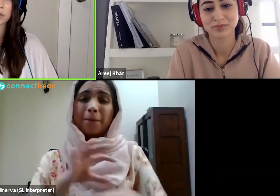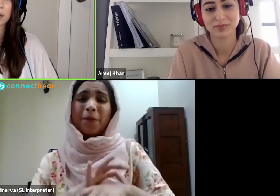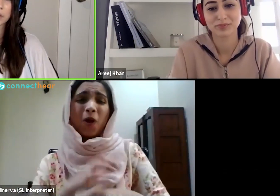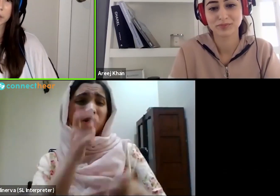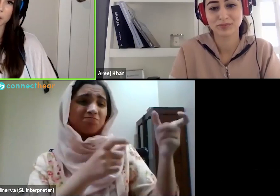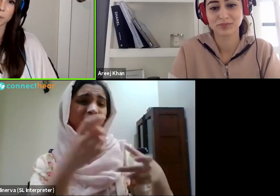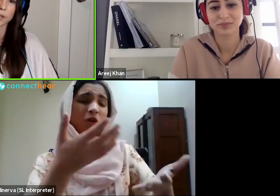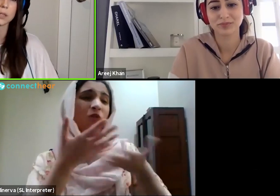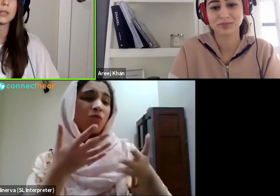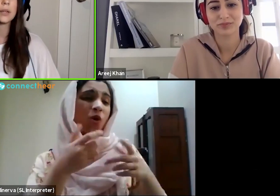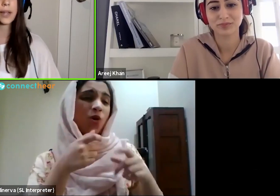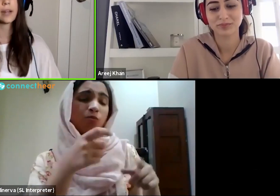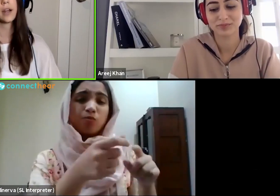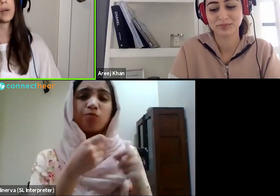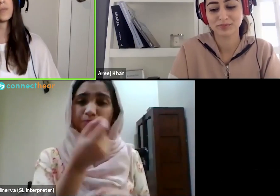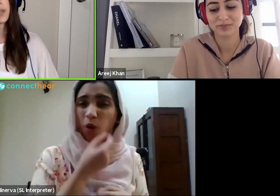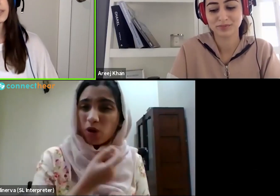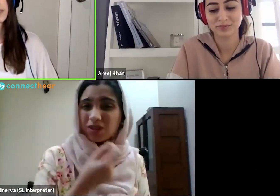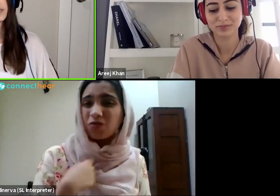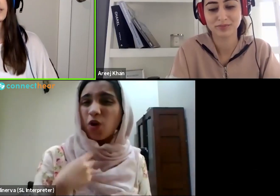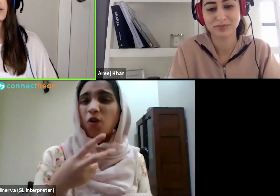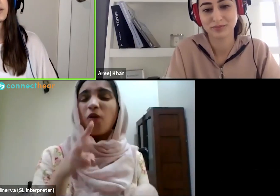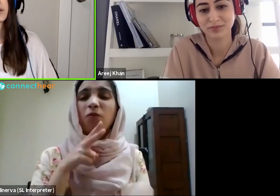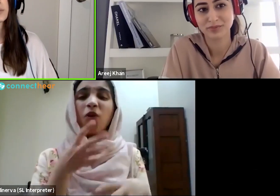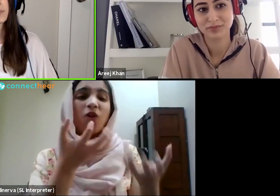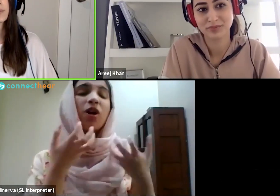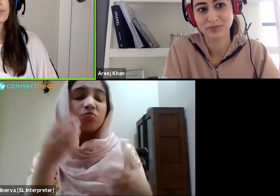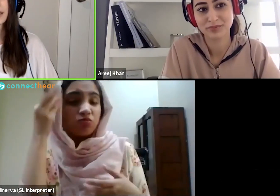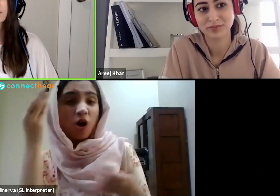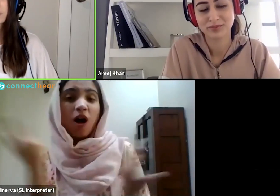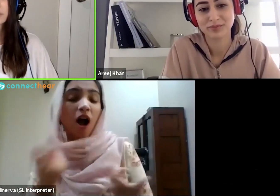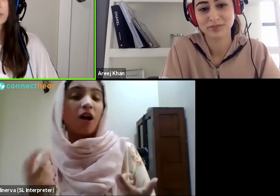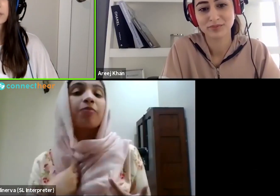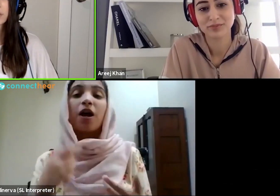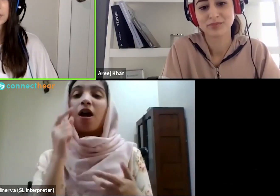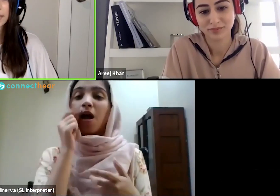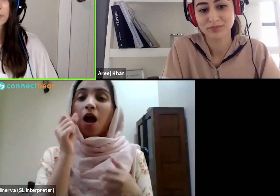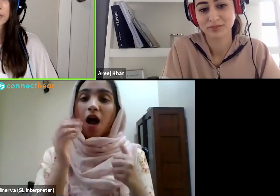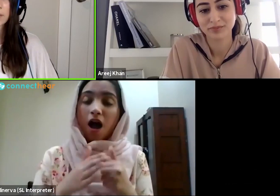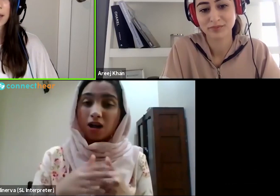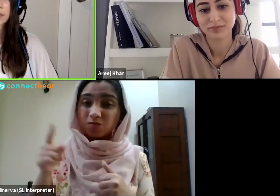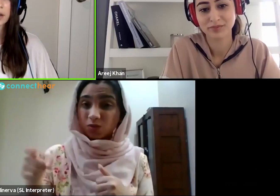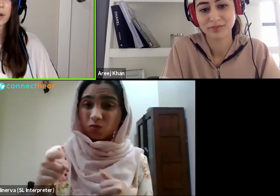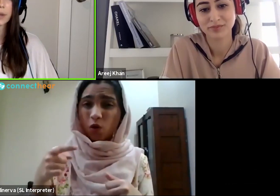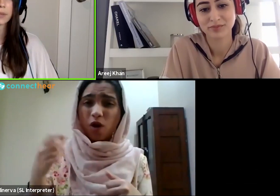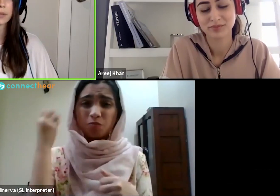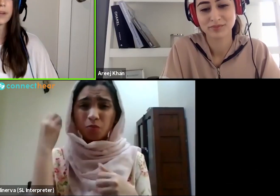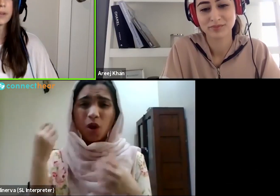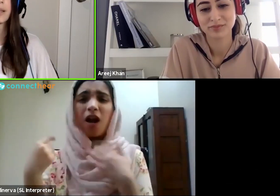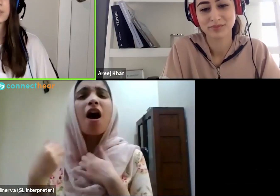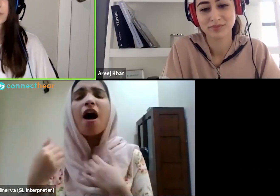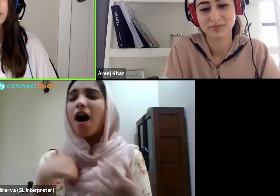works to have a hearing husband. And they see, sometimes where I have to ask them to repeat what they say because of the mask, and